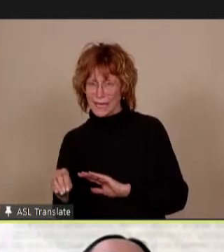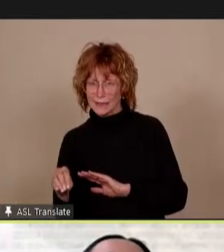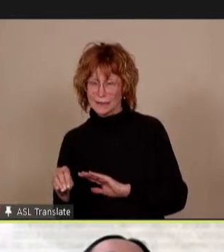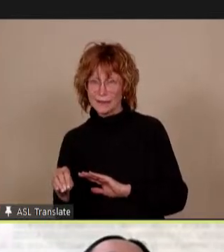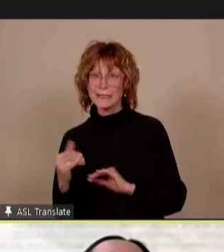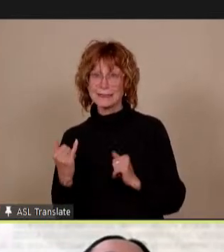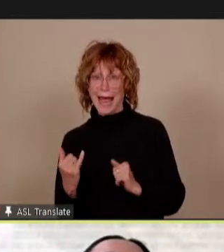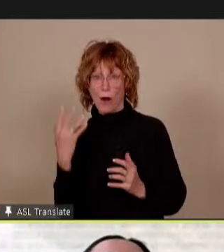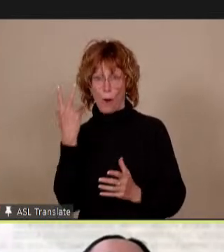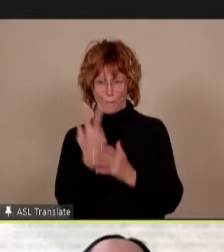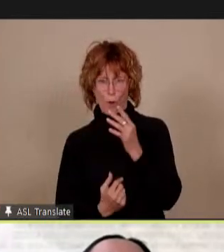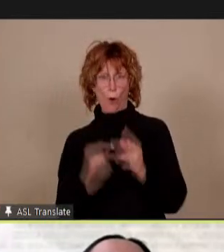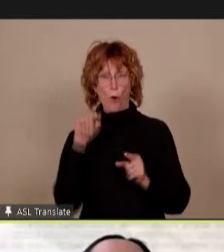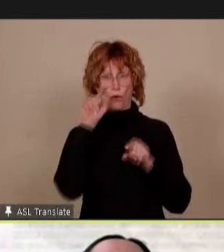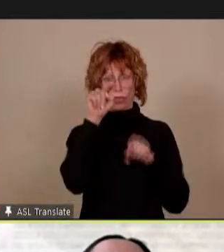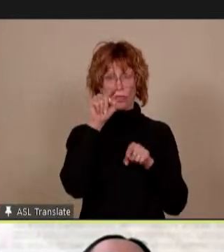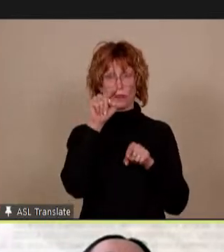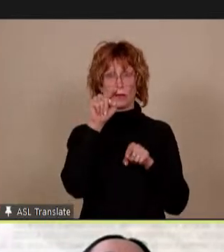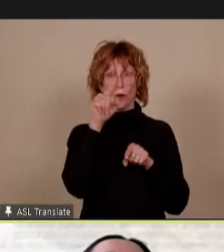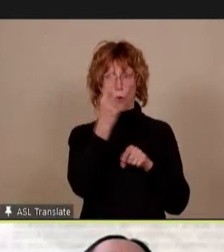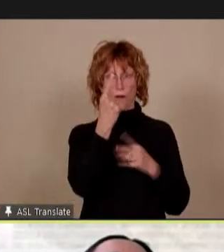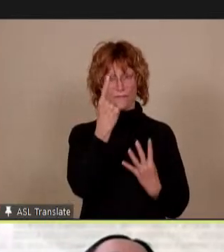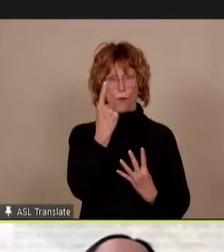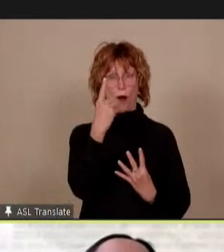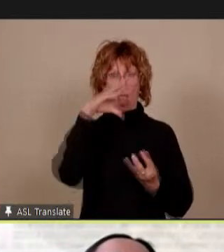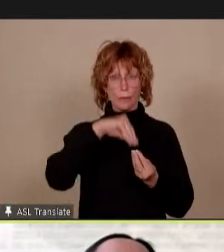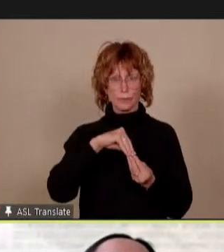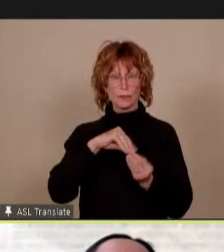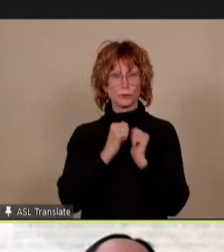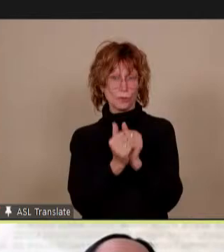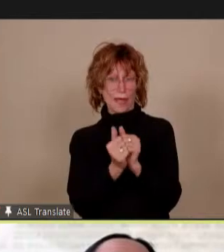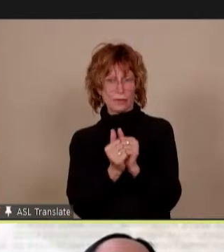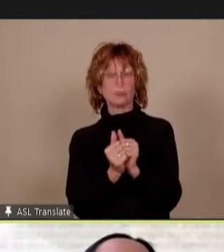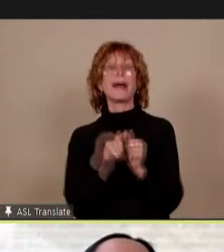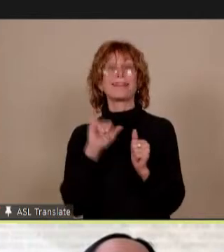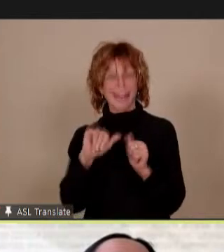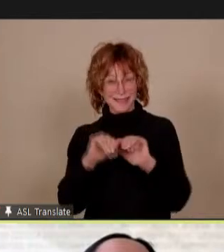of that, you add the two numbers together, and that is how you get the